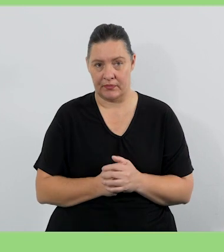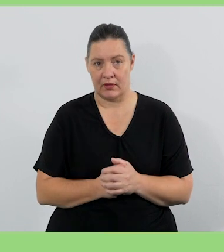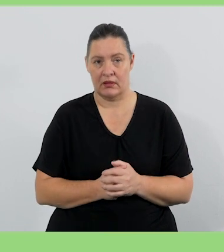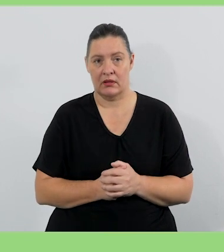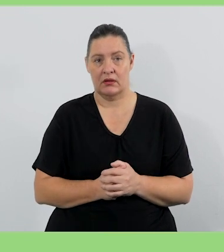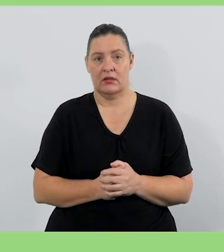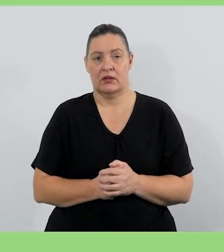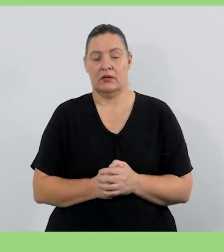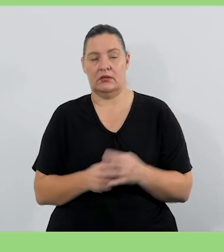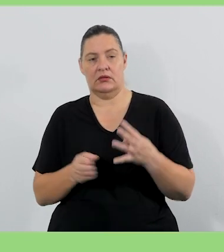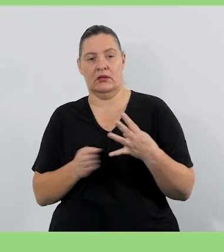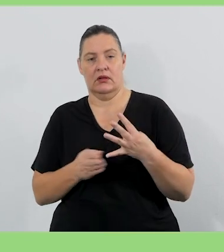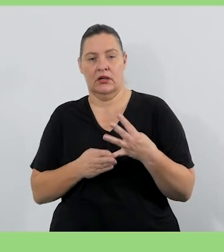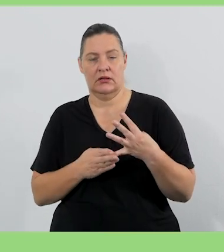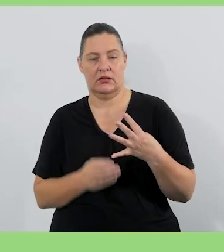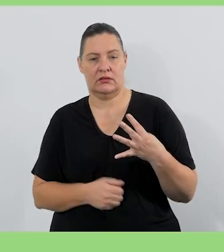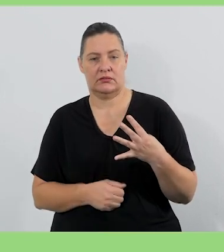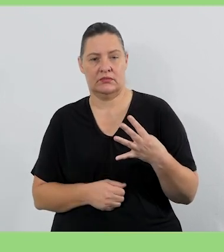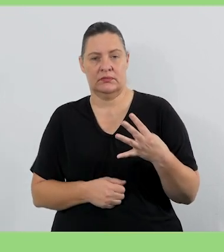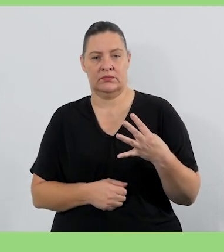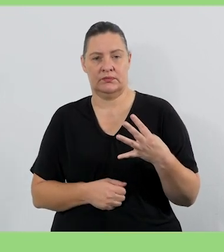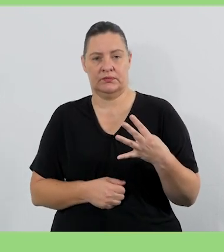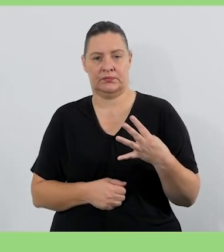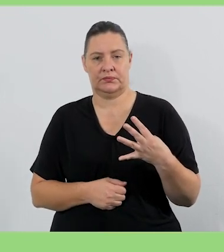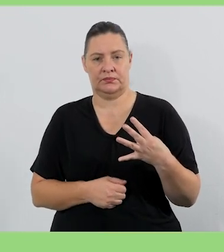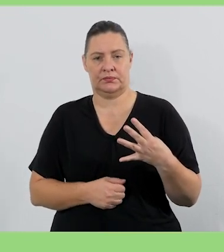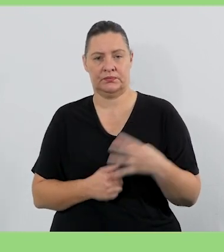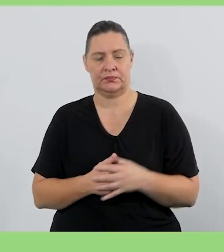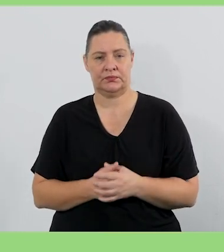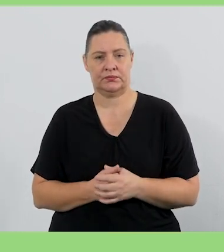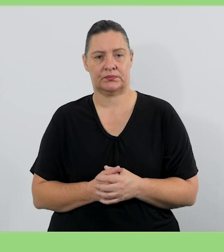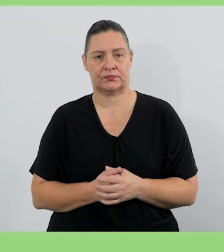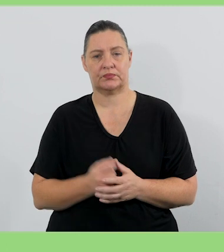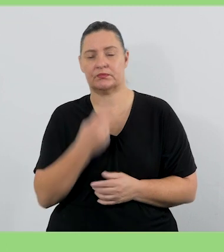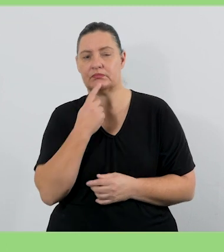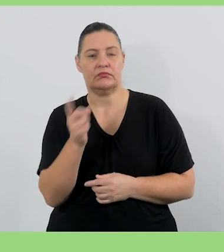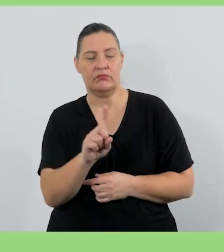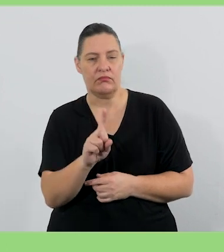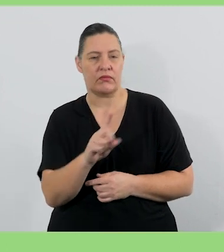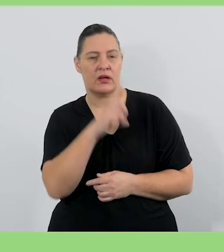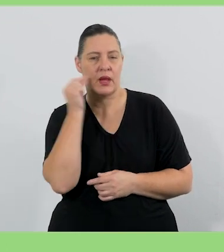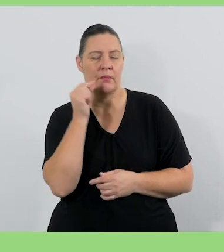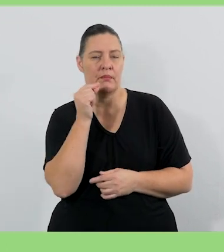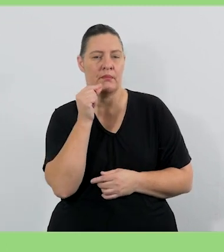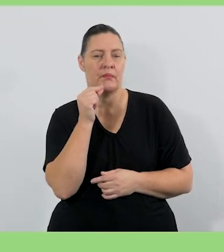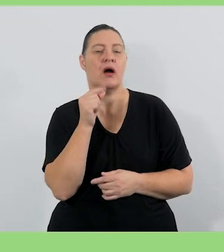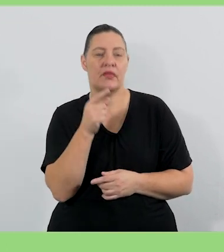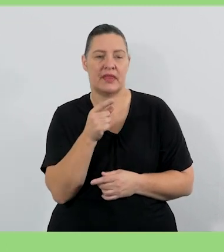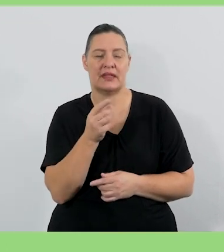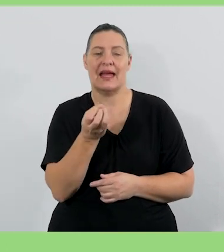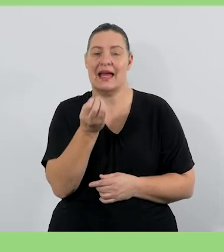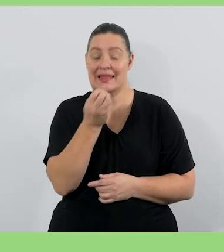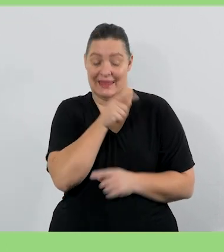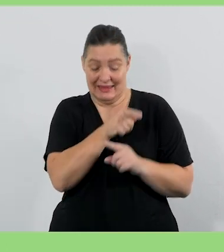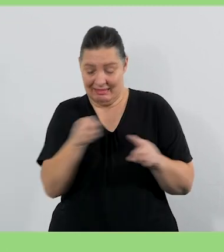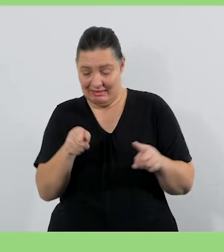Right. And then we are going to move on to our very last question, which says, what do we call organisms that